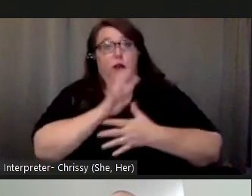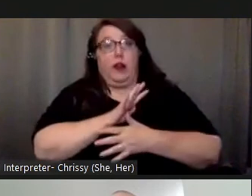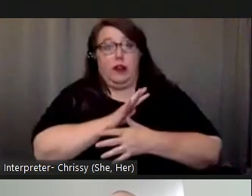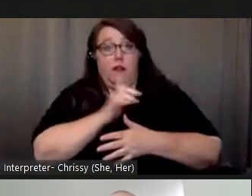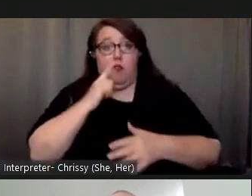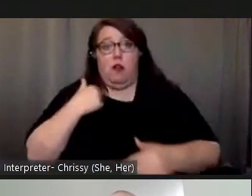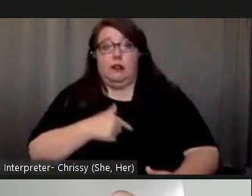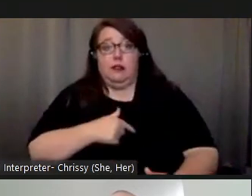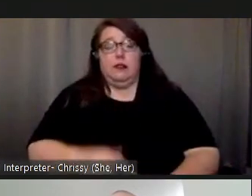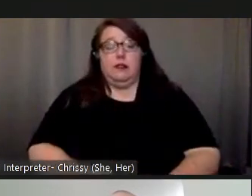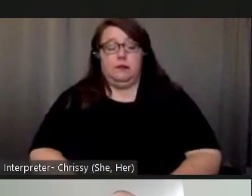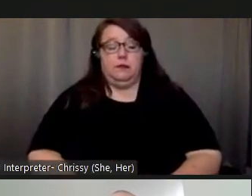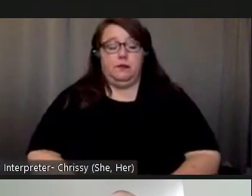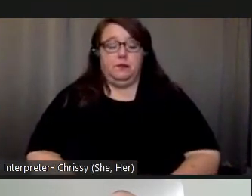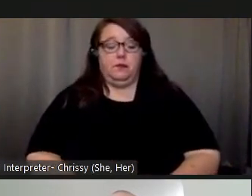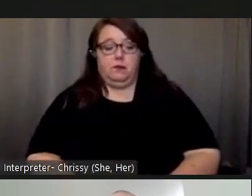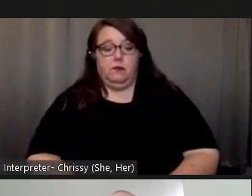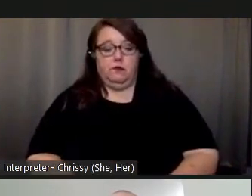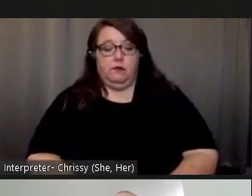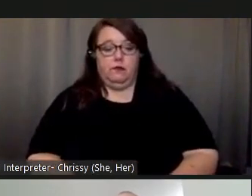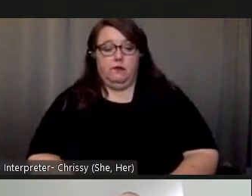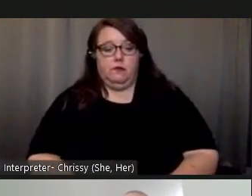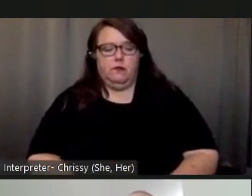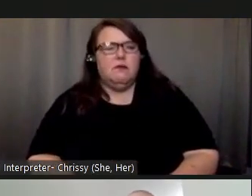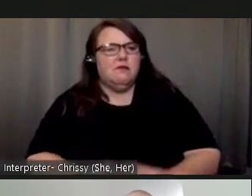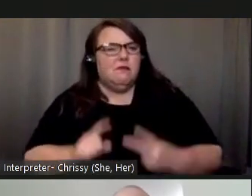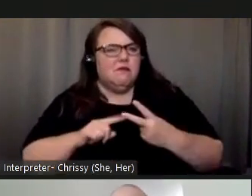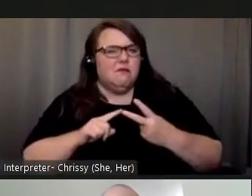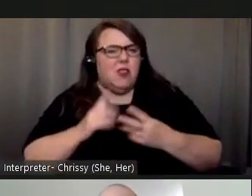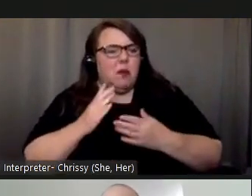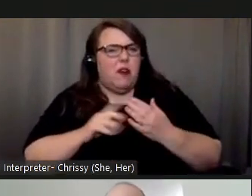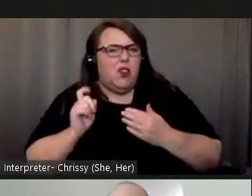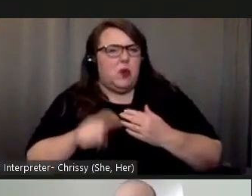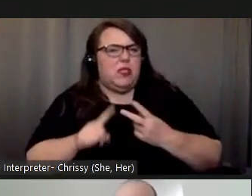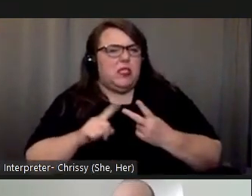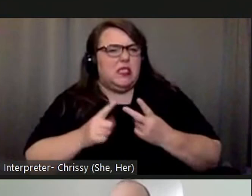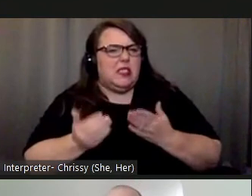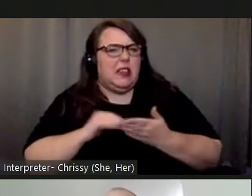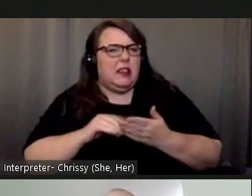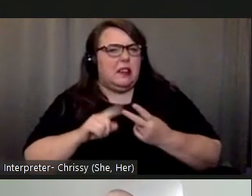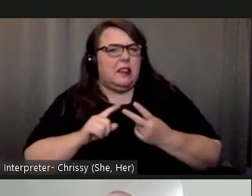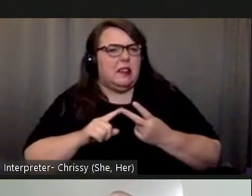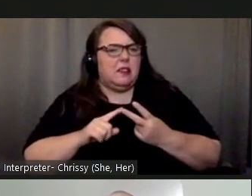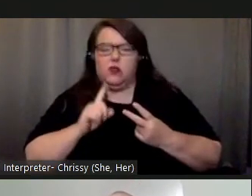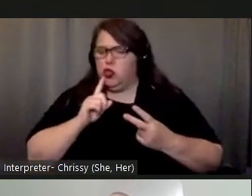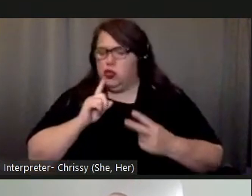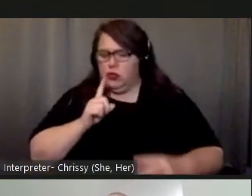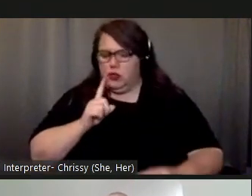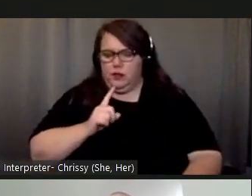for us. And then can you repeat the second part of your question? Sorry. Sure.